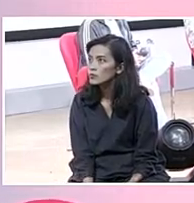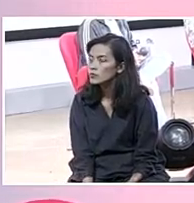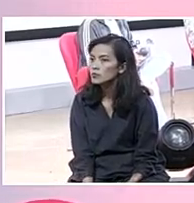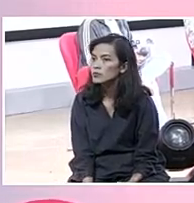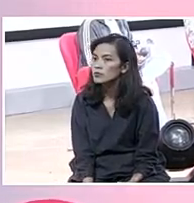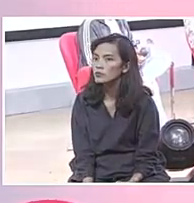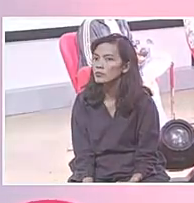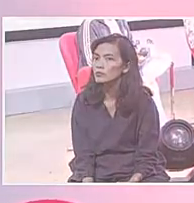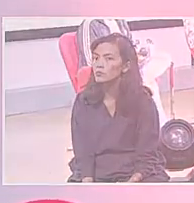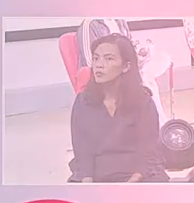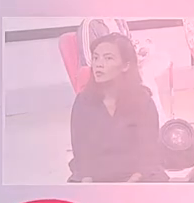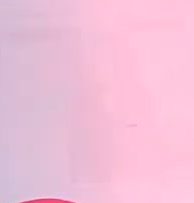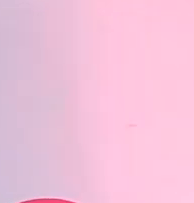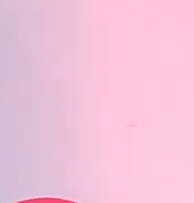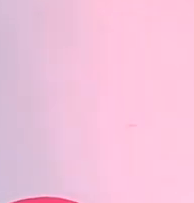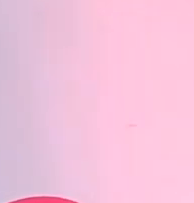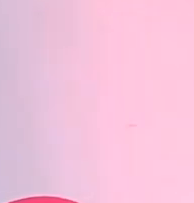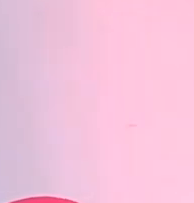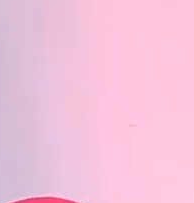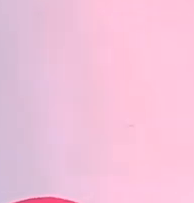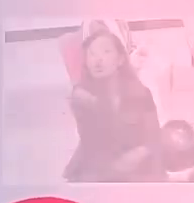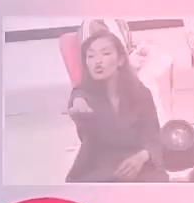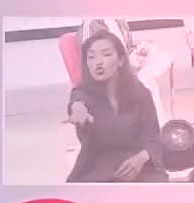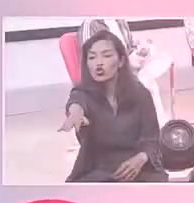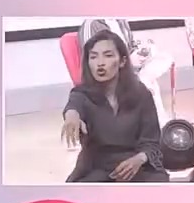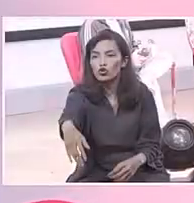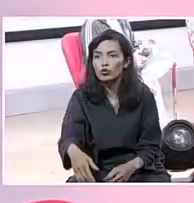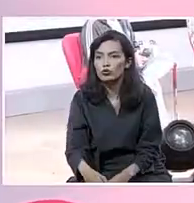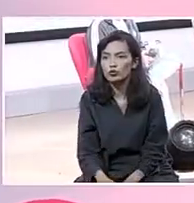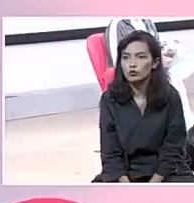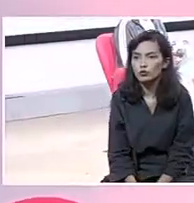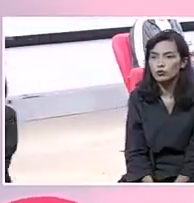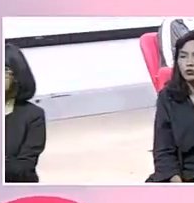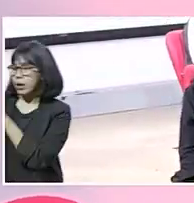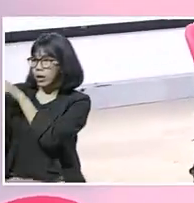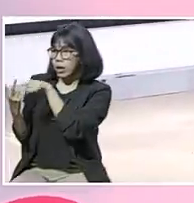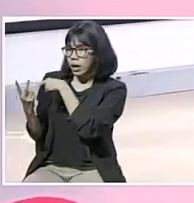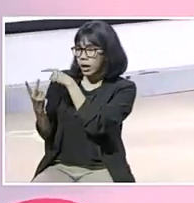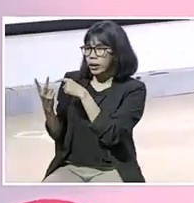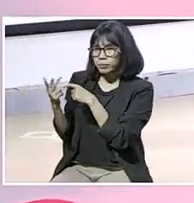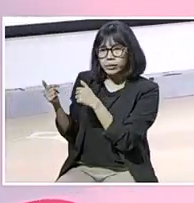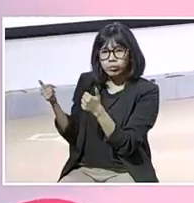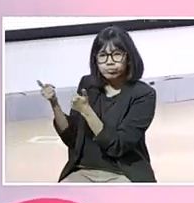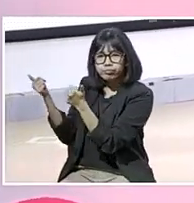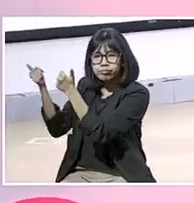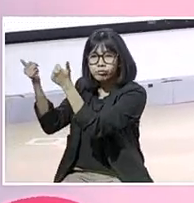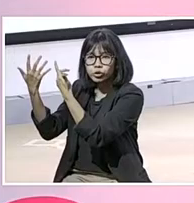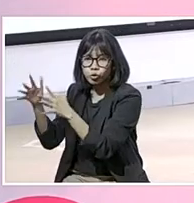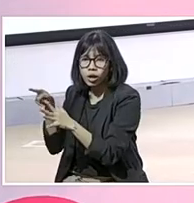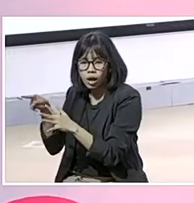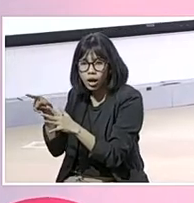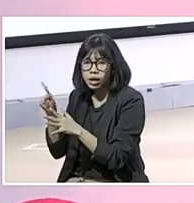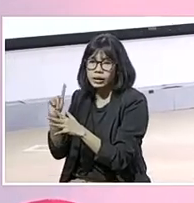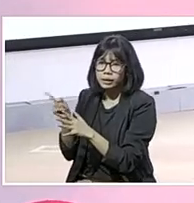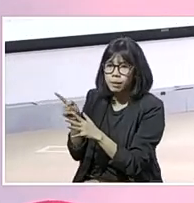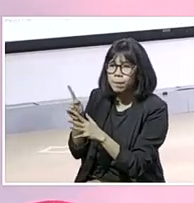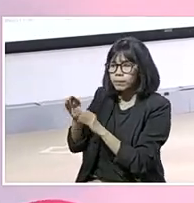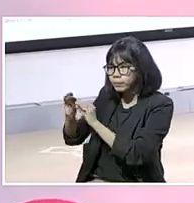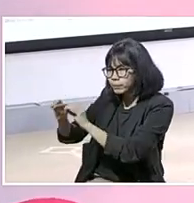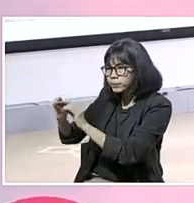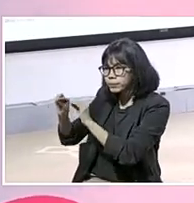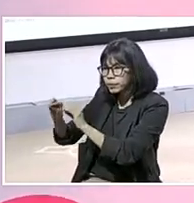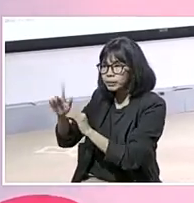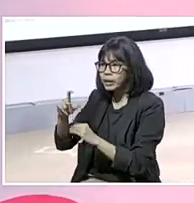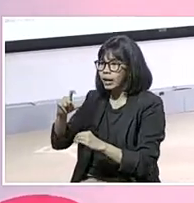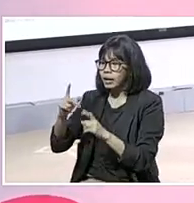to make sure they feel welcome, because they were both all-stars, and they both were also WNBA